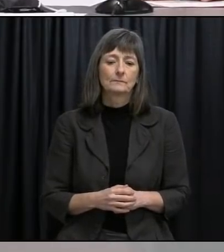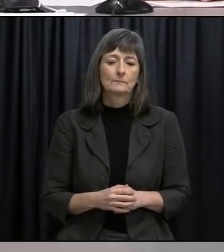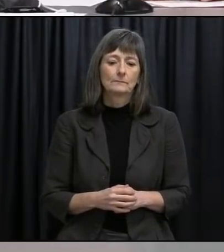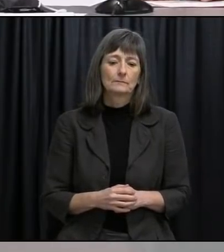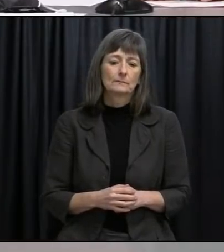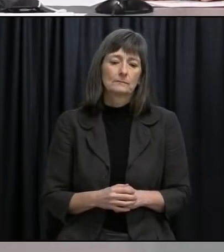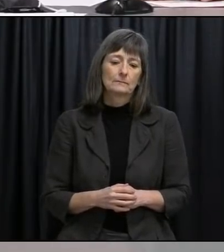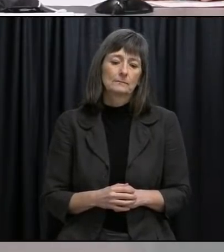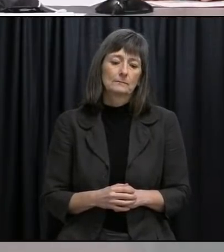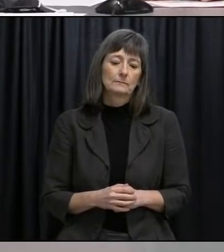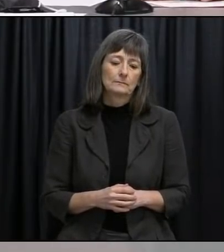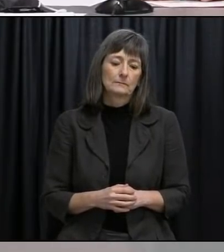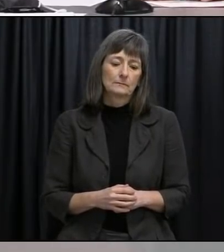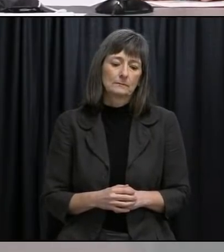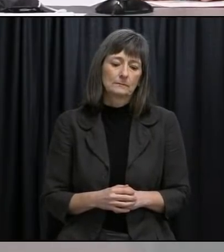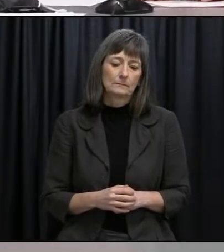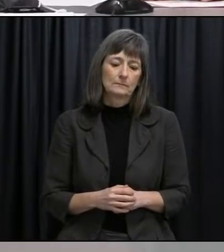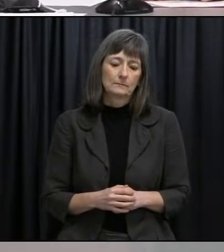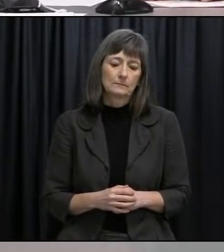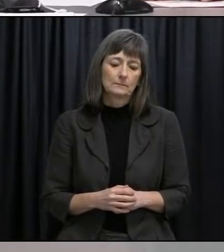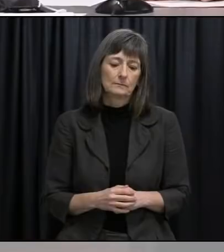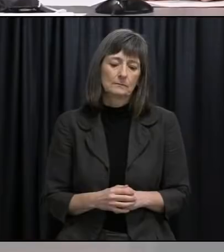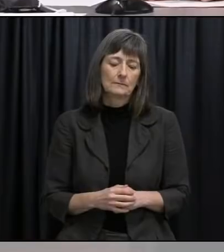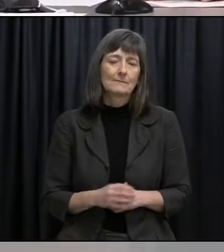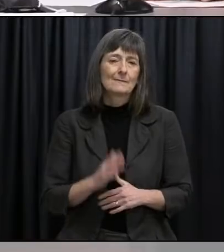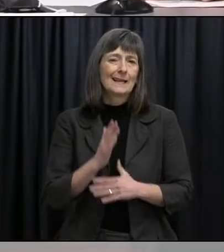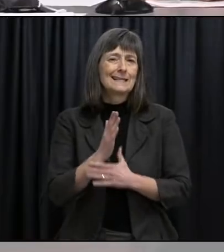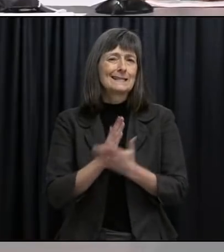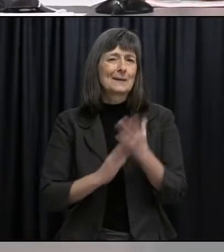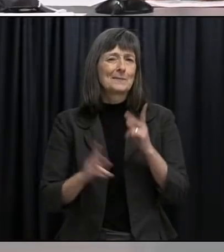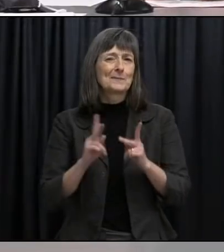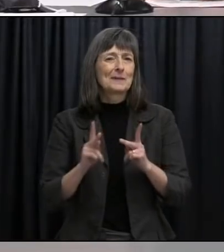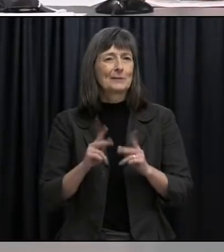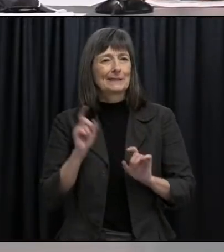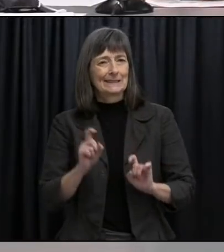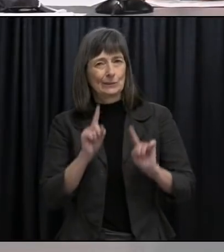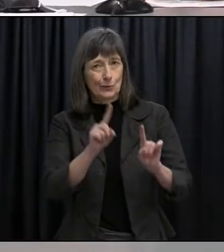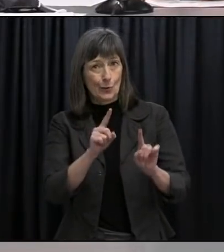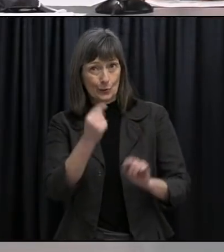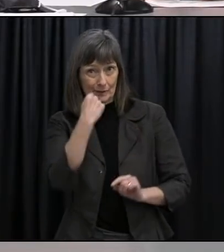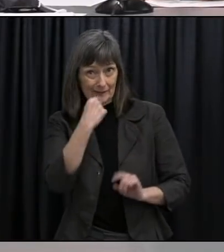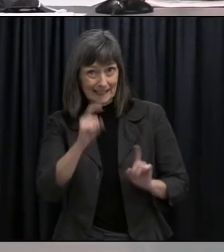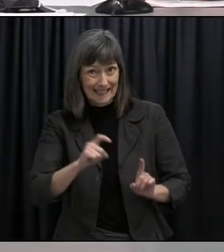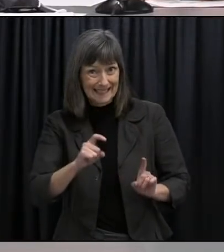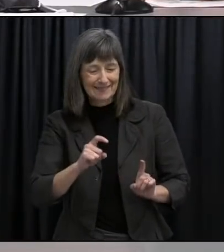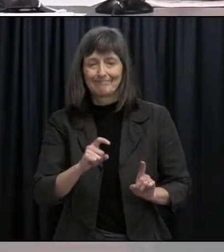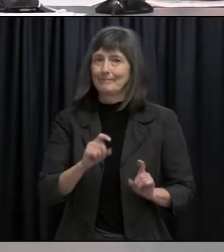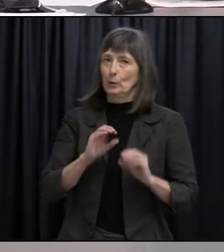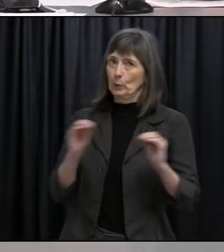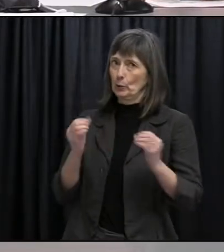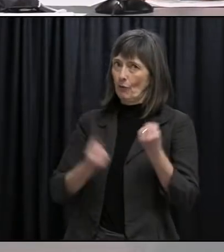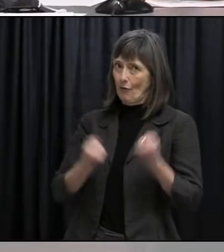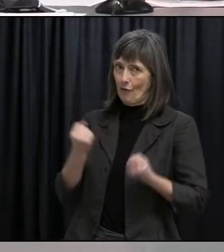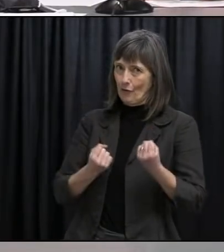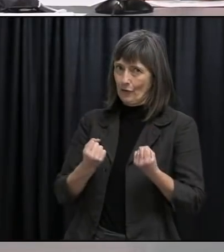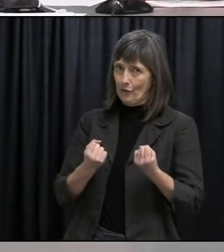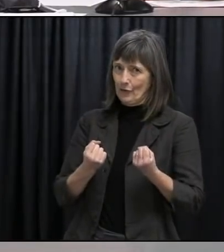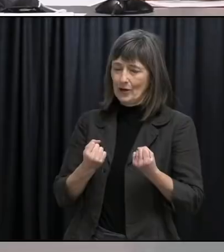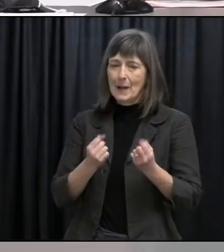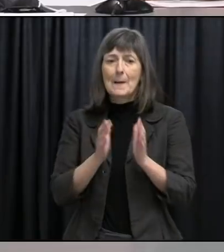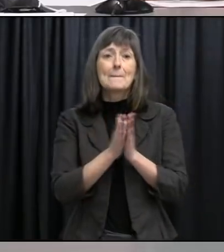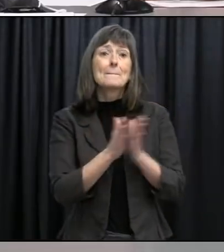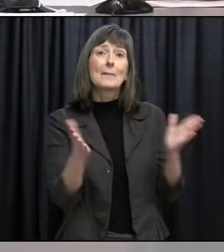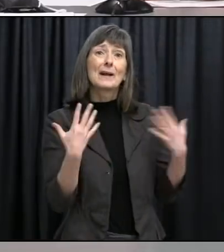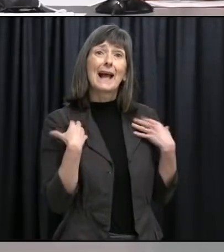Dr. Fitzgerald, I've talked to people who don't have a car who need to get a COVID test. They were told by public health that they should take a